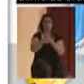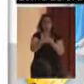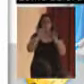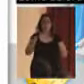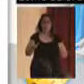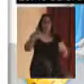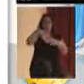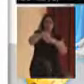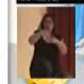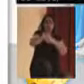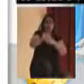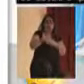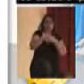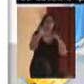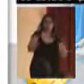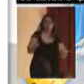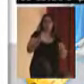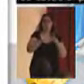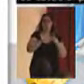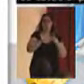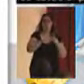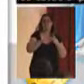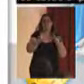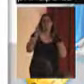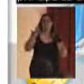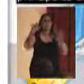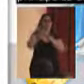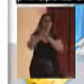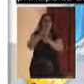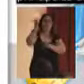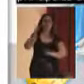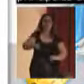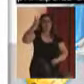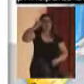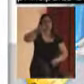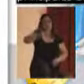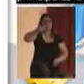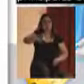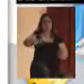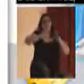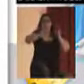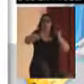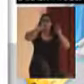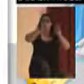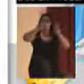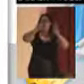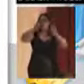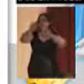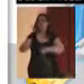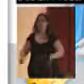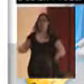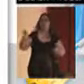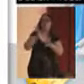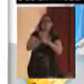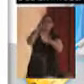course? What is the content that we must show in the course? Here we should introduce the most important ideas at the beginning of the